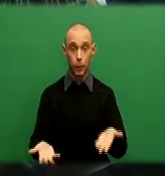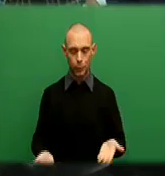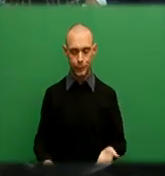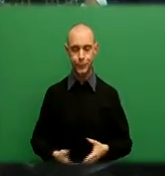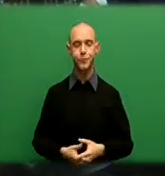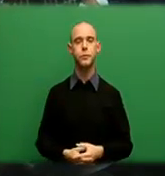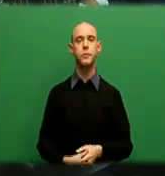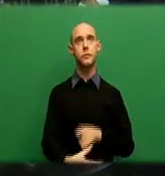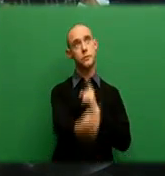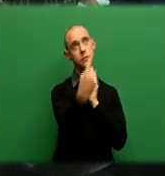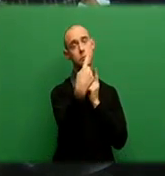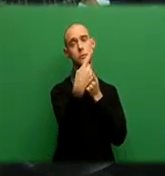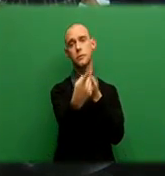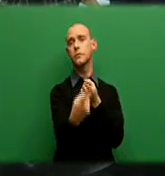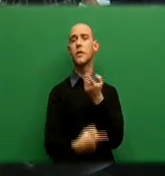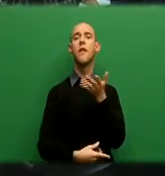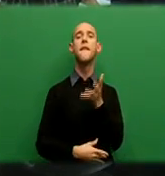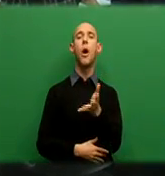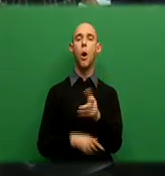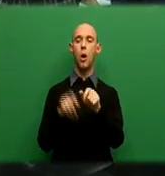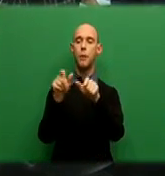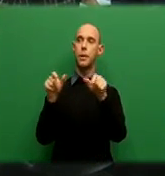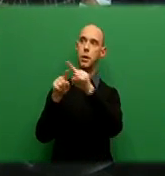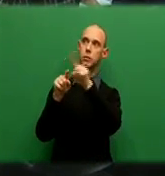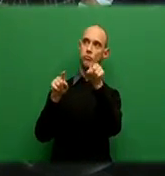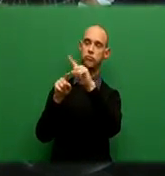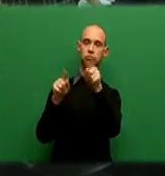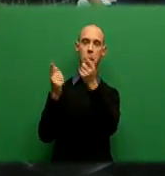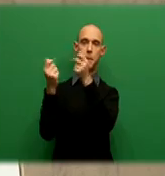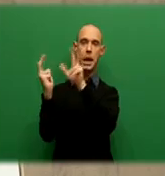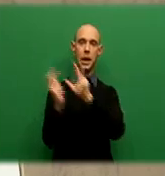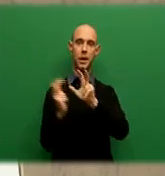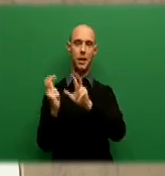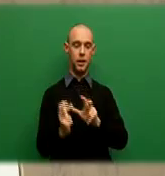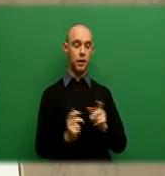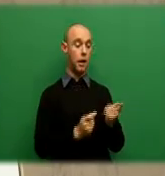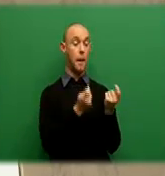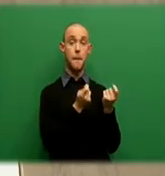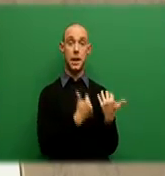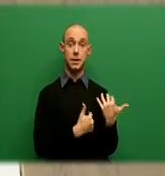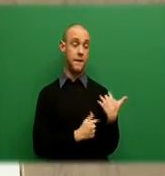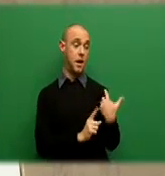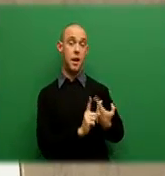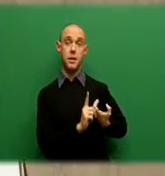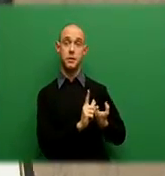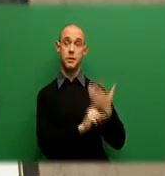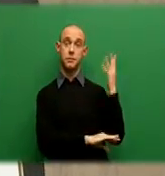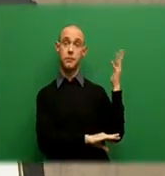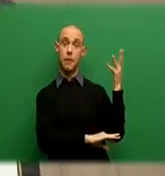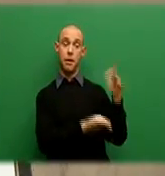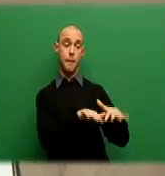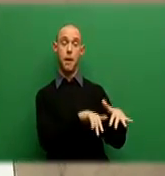Minister to provide an update on his budget that was recently tabled in